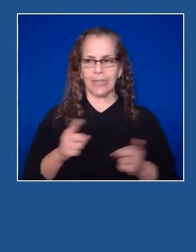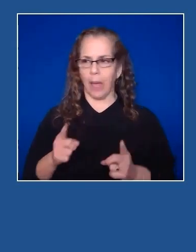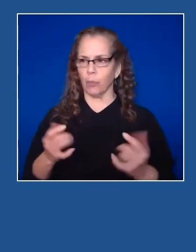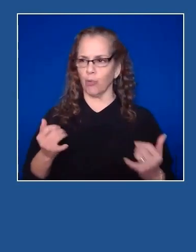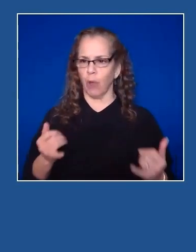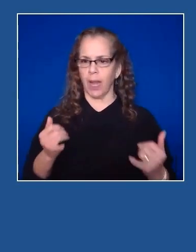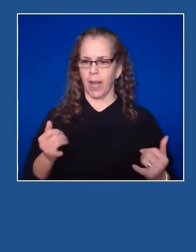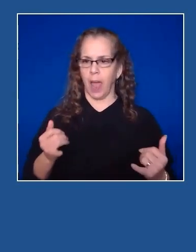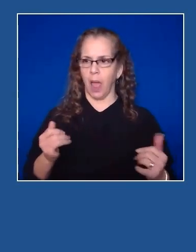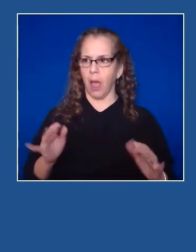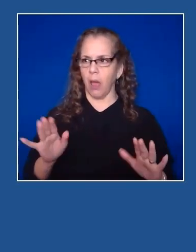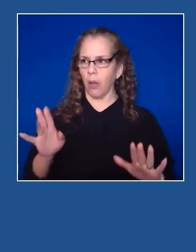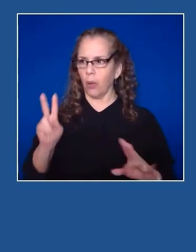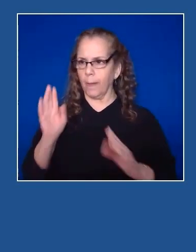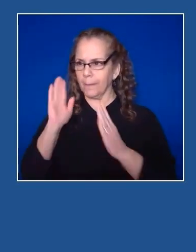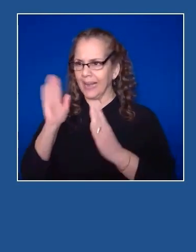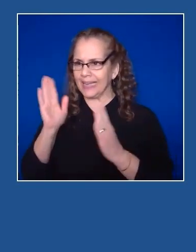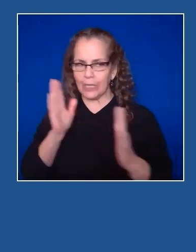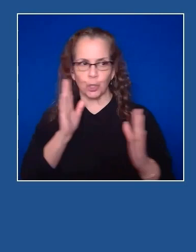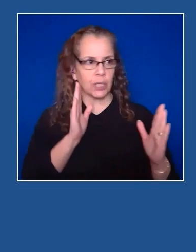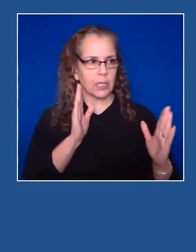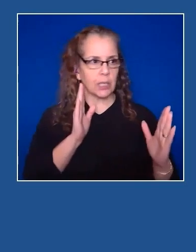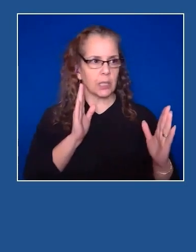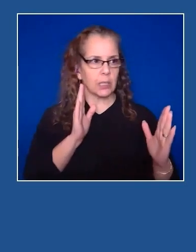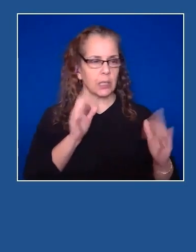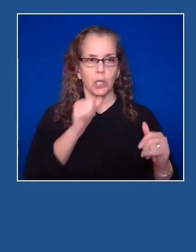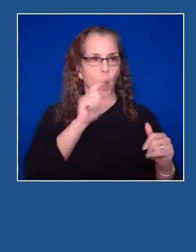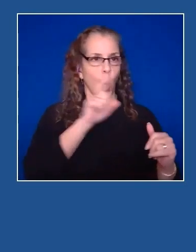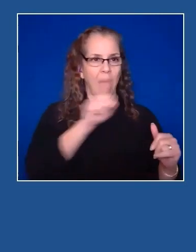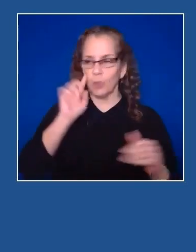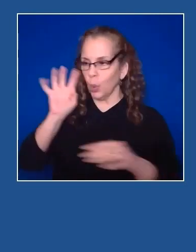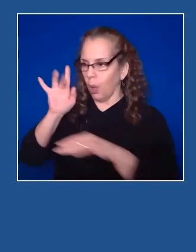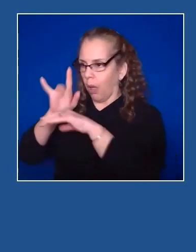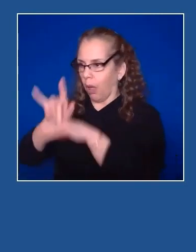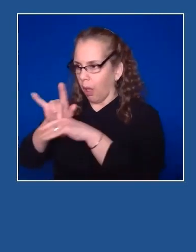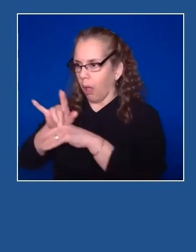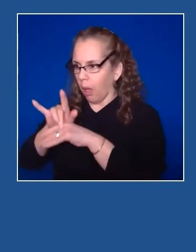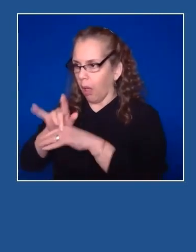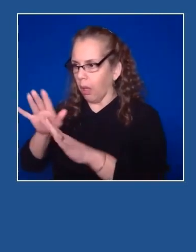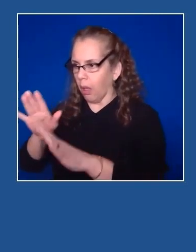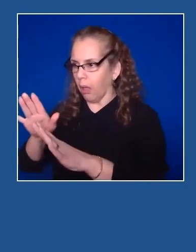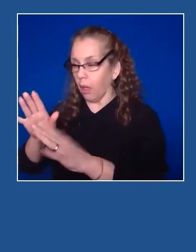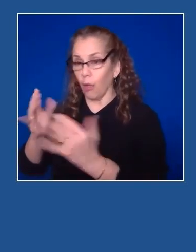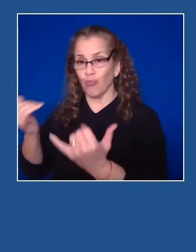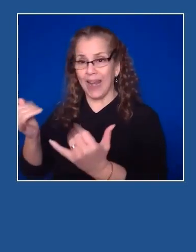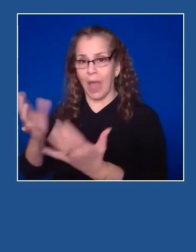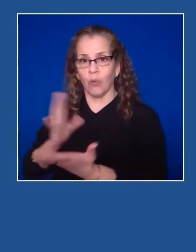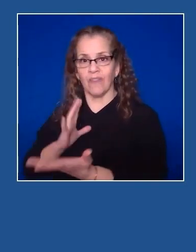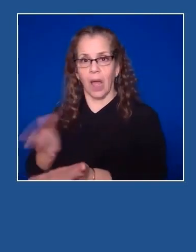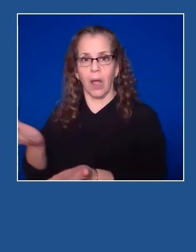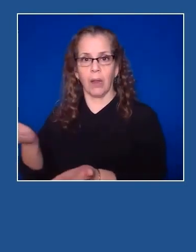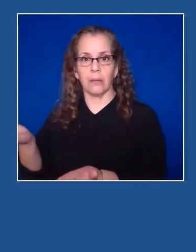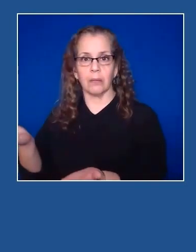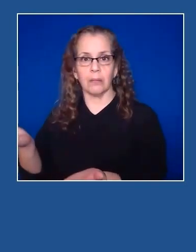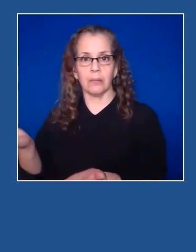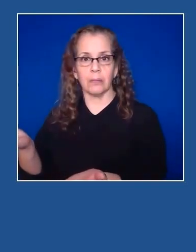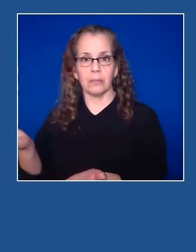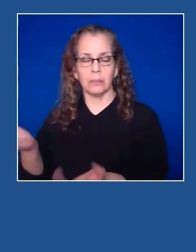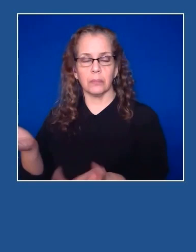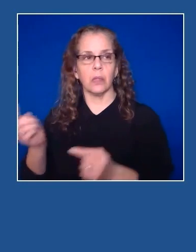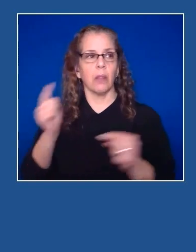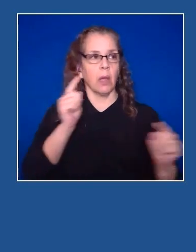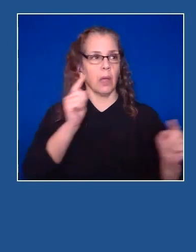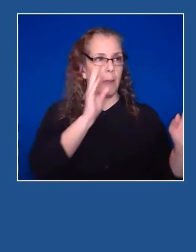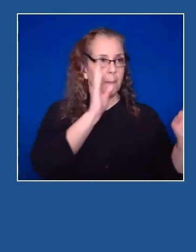balanced. Other things in our life are going on. Okay. And then get active. Back to that, build positive experiences